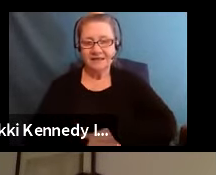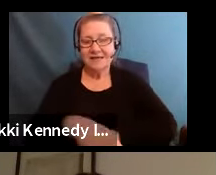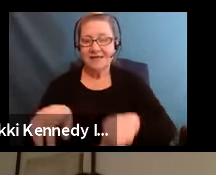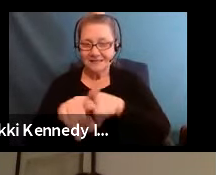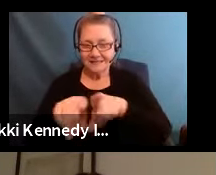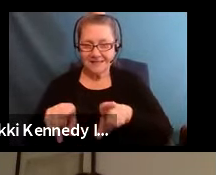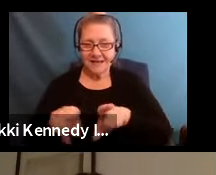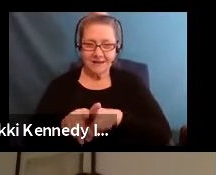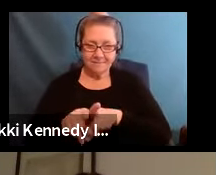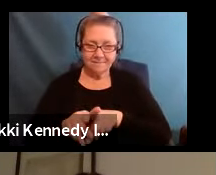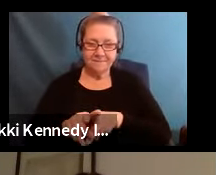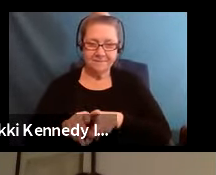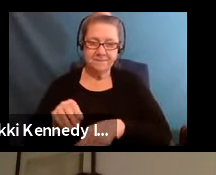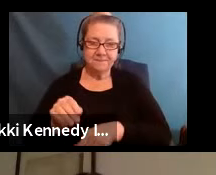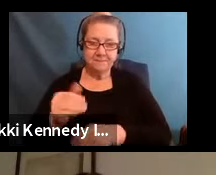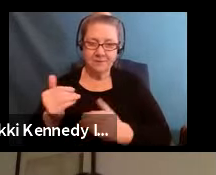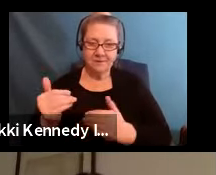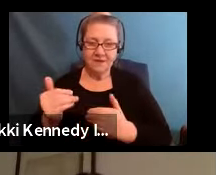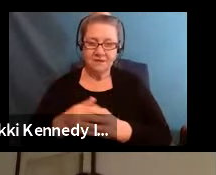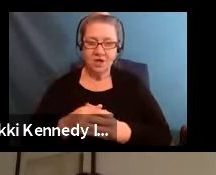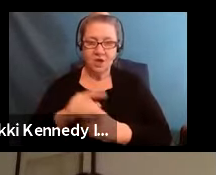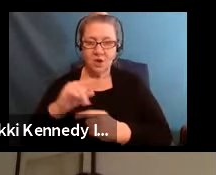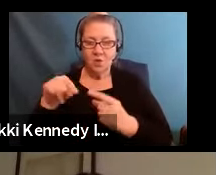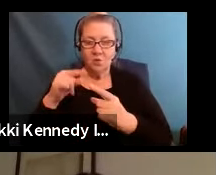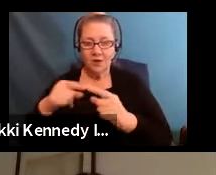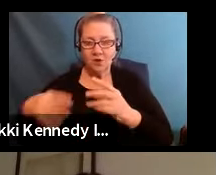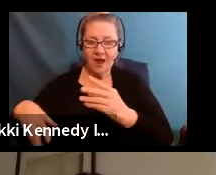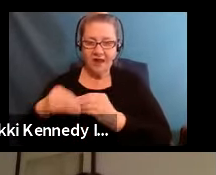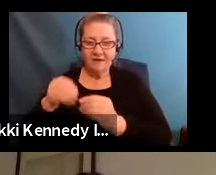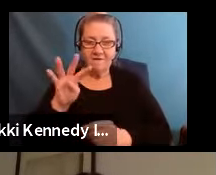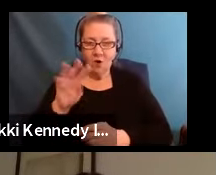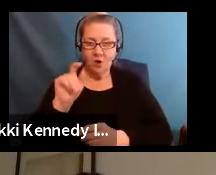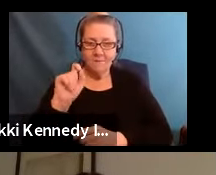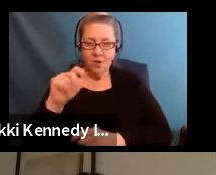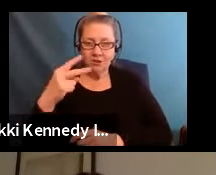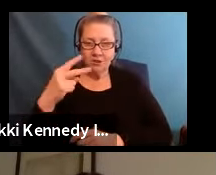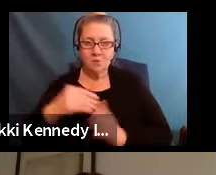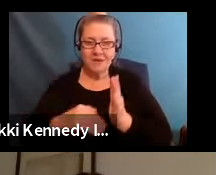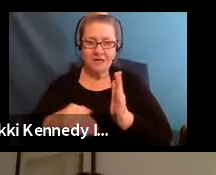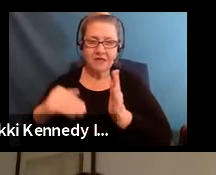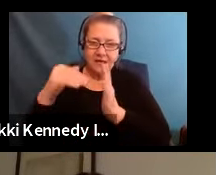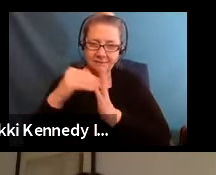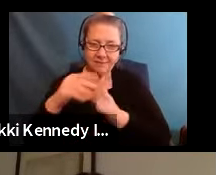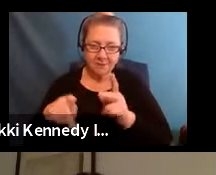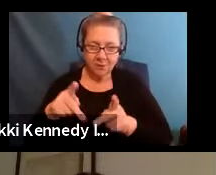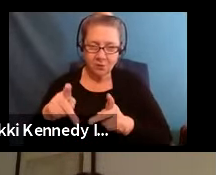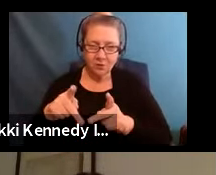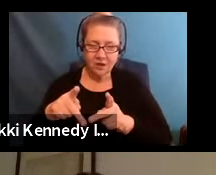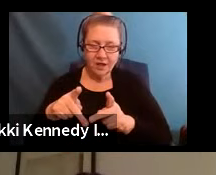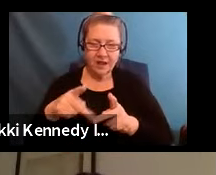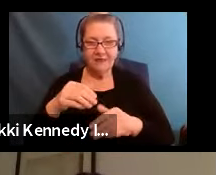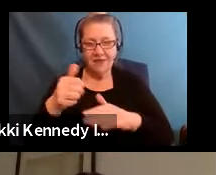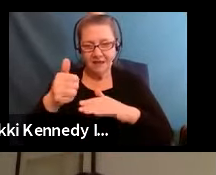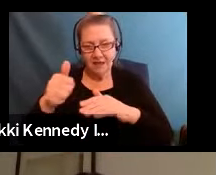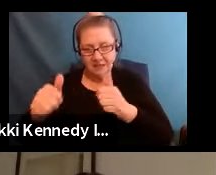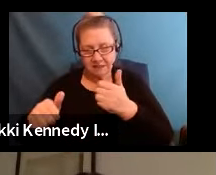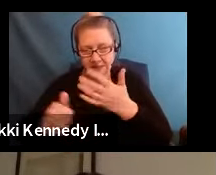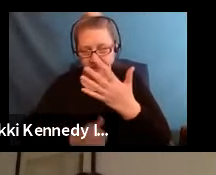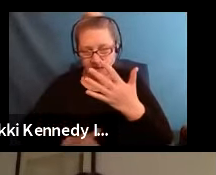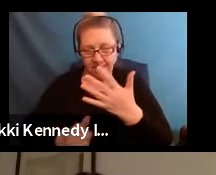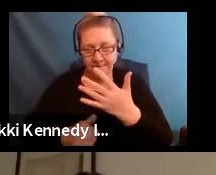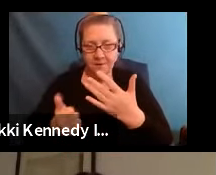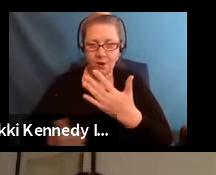complex, but when you put additional 4.2 million into the next round and then add sub-prioritizations to it,